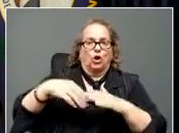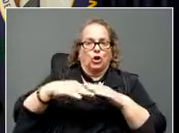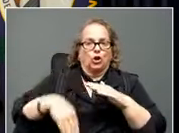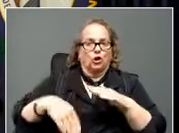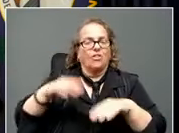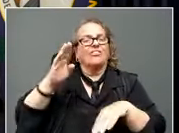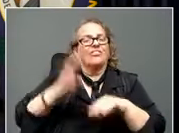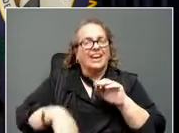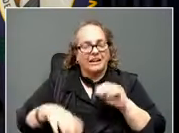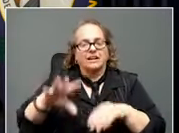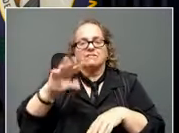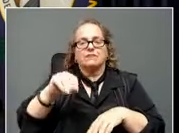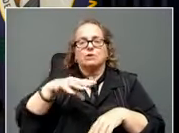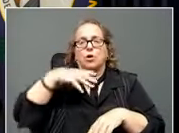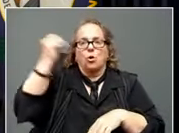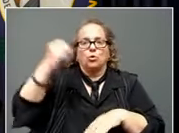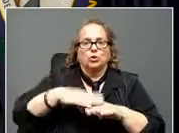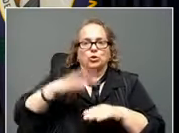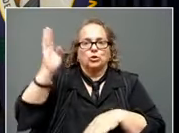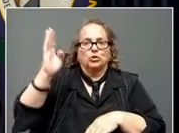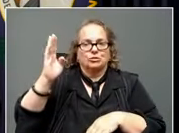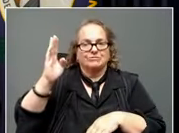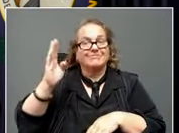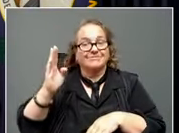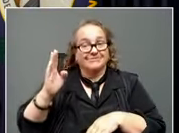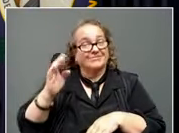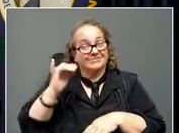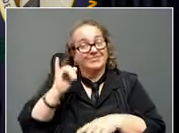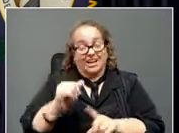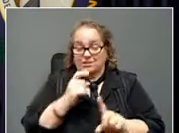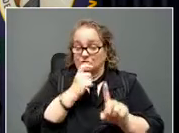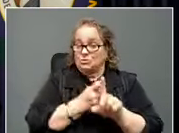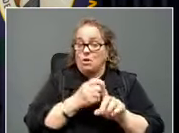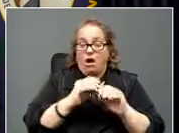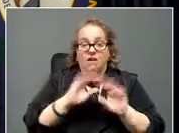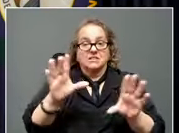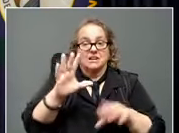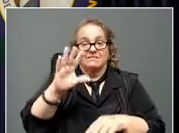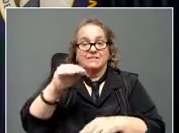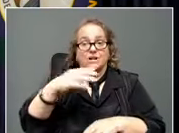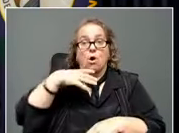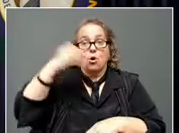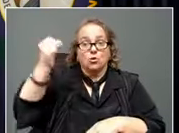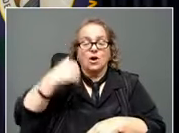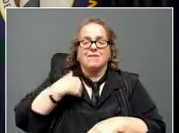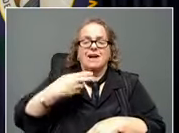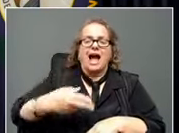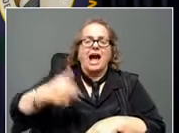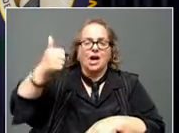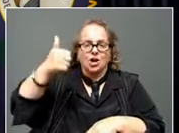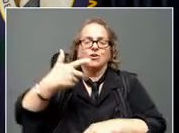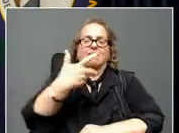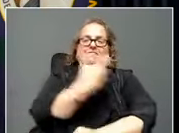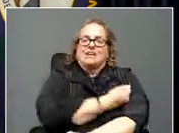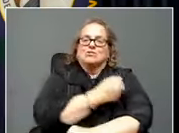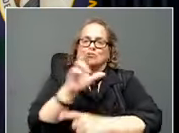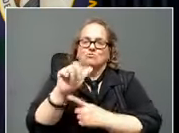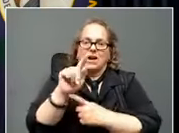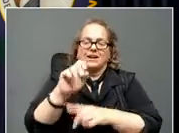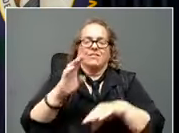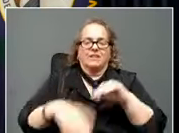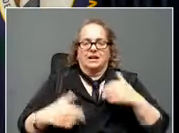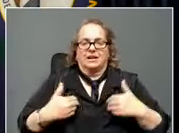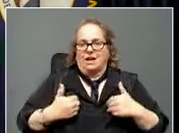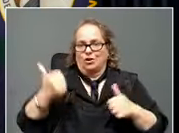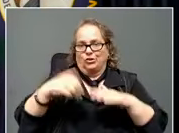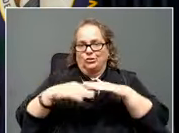That's directly attributable to the fact that 50 and older has a much higher vaccination rate than those that are younger.